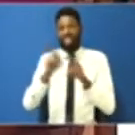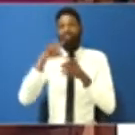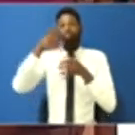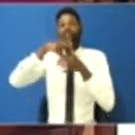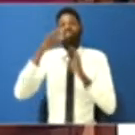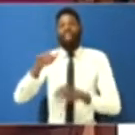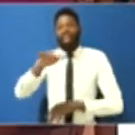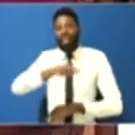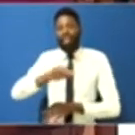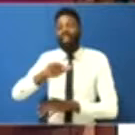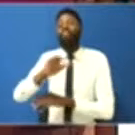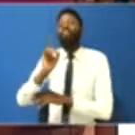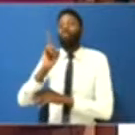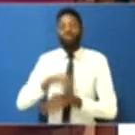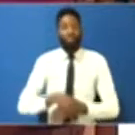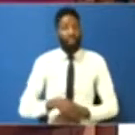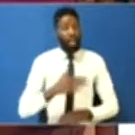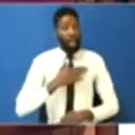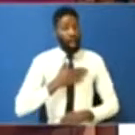now